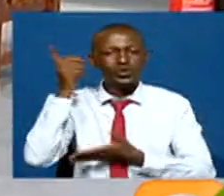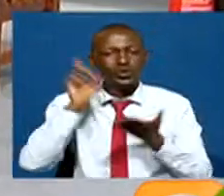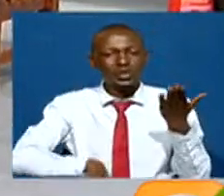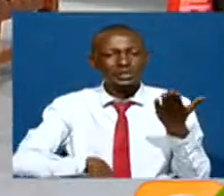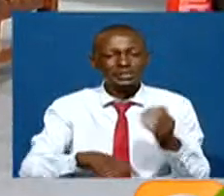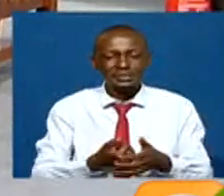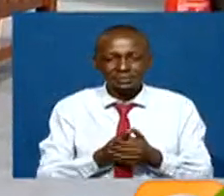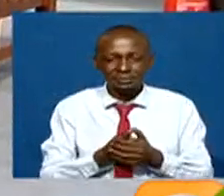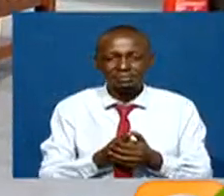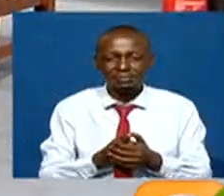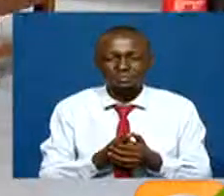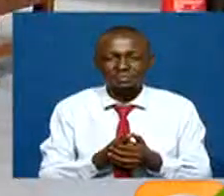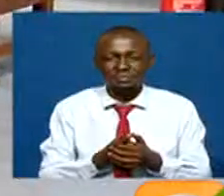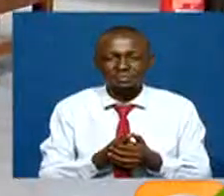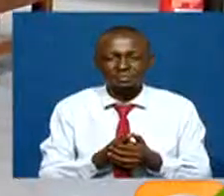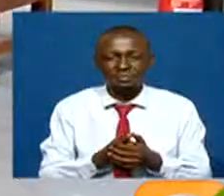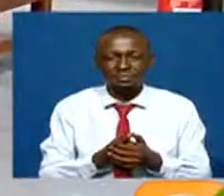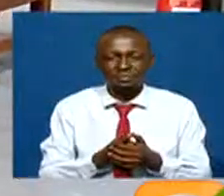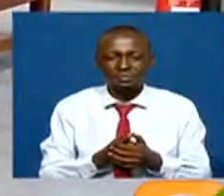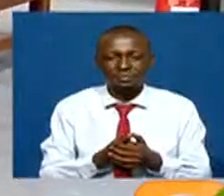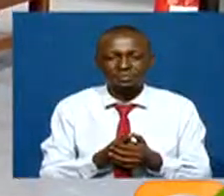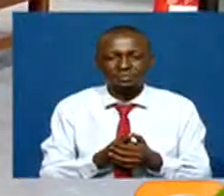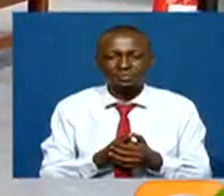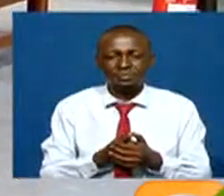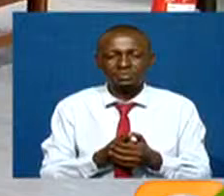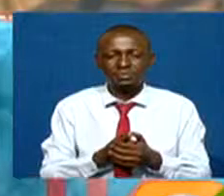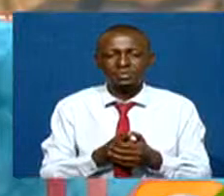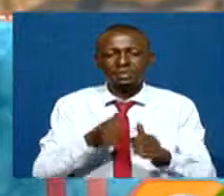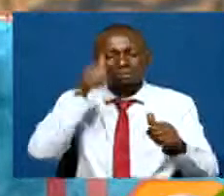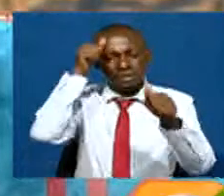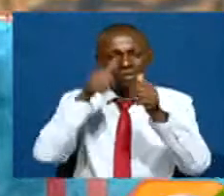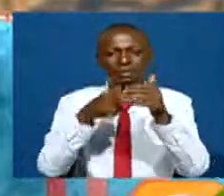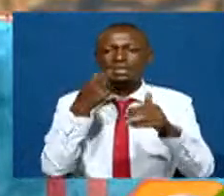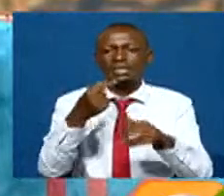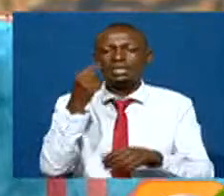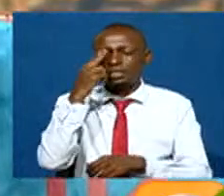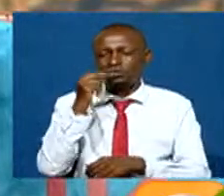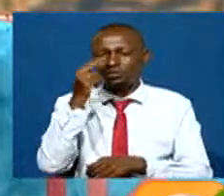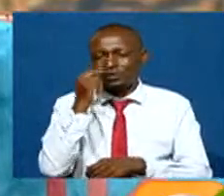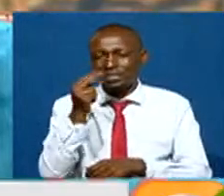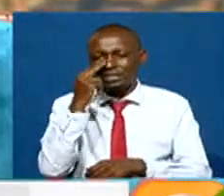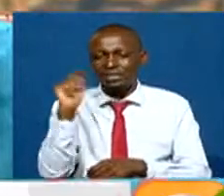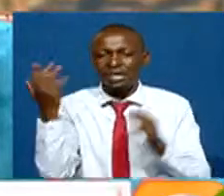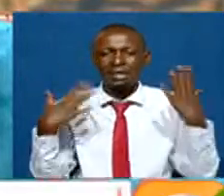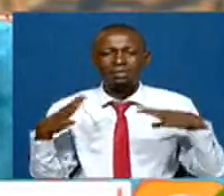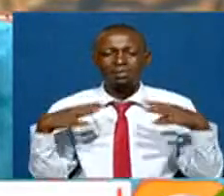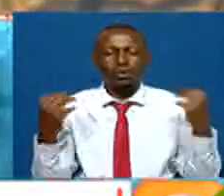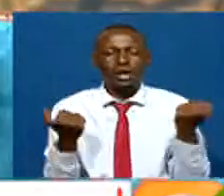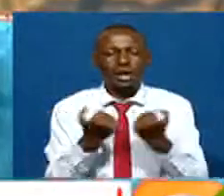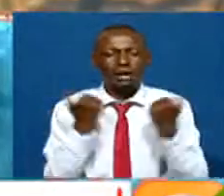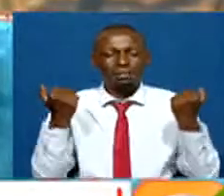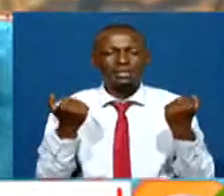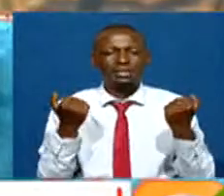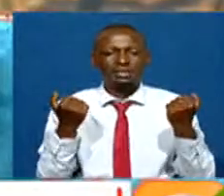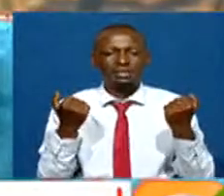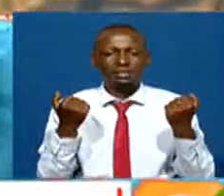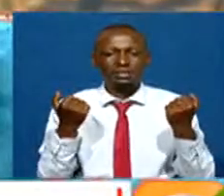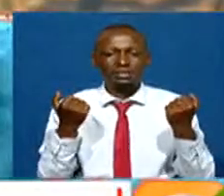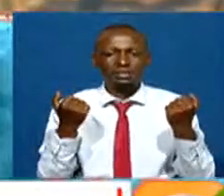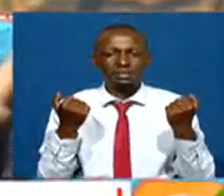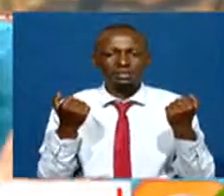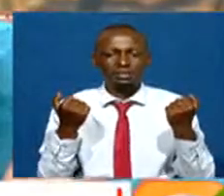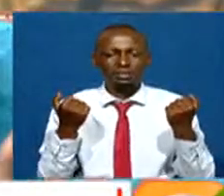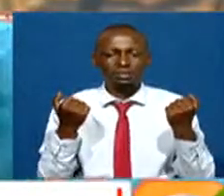and I remember cracking the joke, that as Kenyans, we are known for long distance running. To the extent that when you enter some of